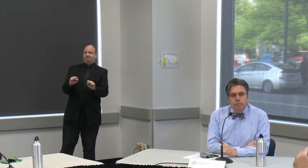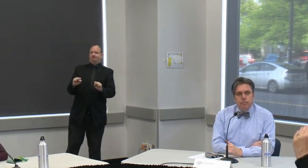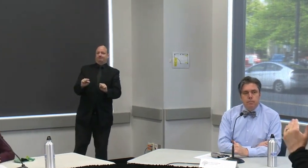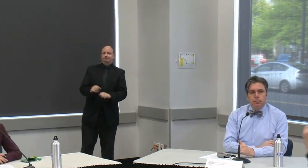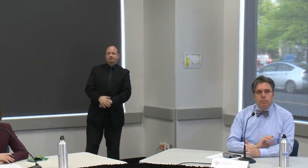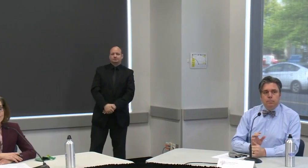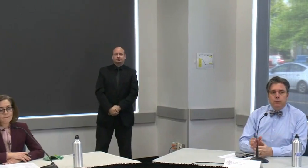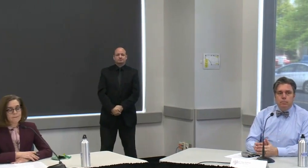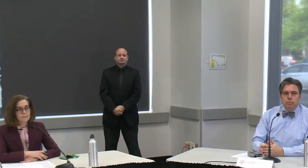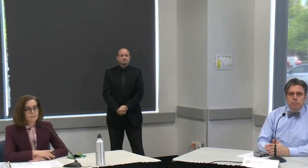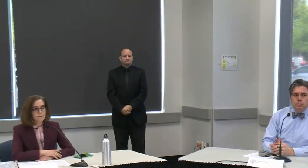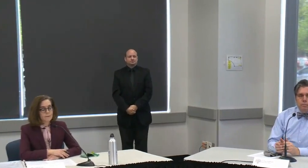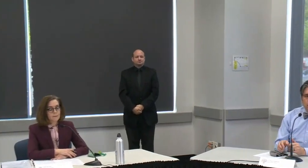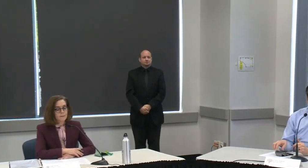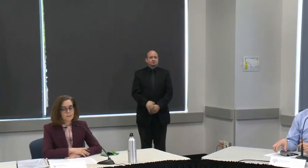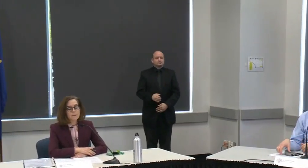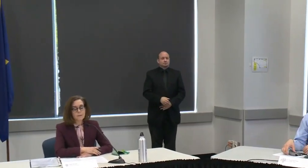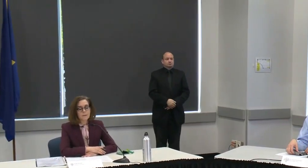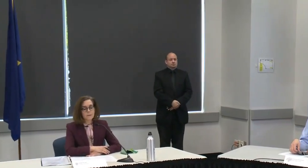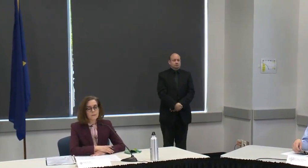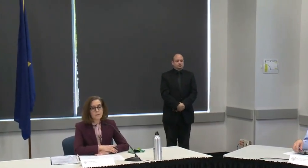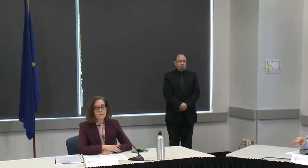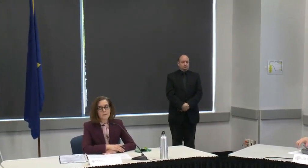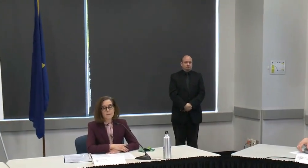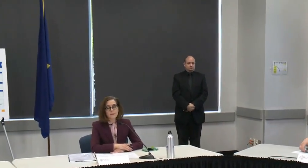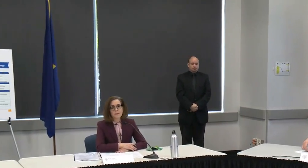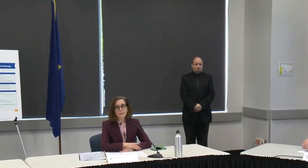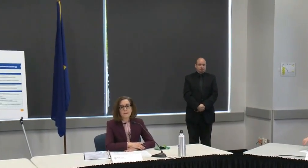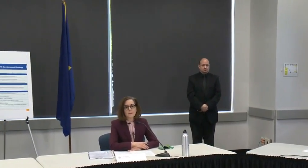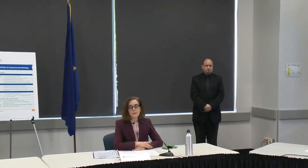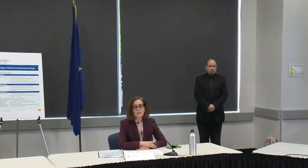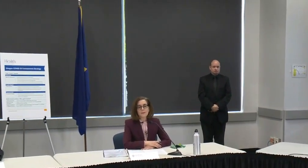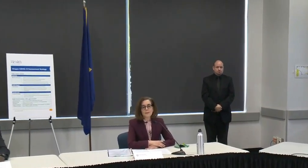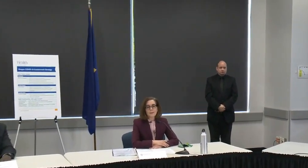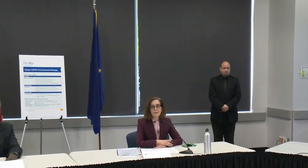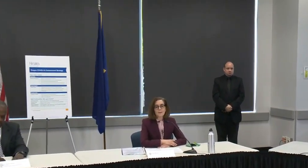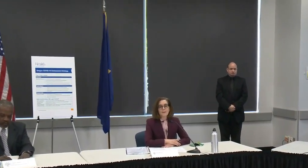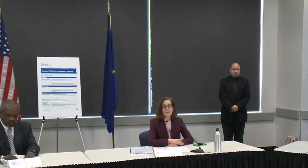going to go next to andrew salski with the associate associated press go ahead